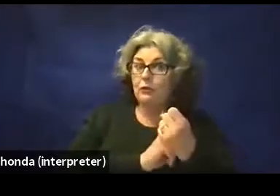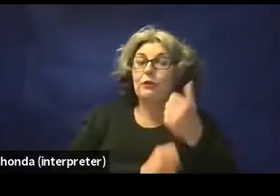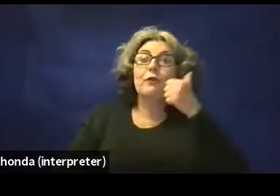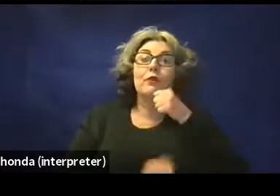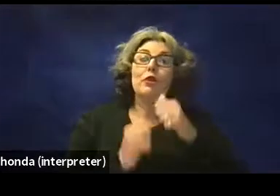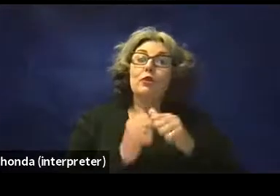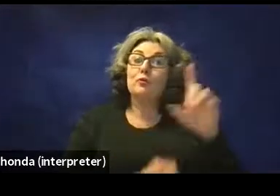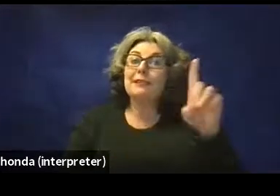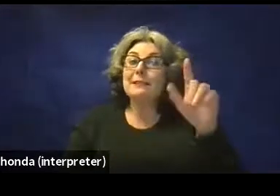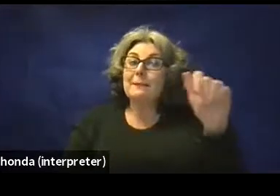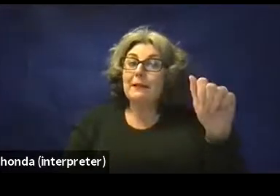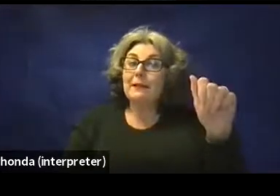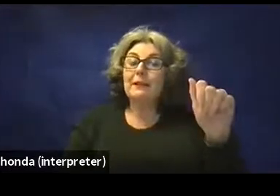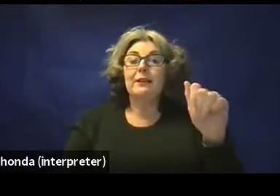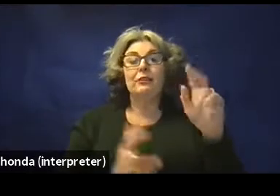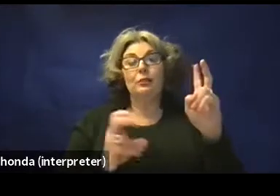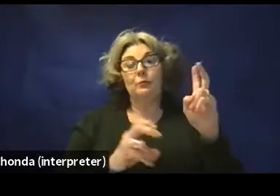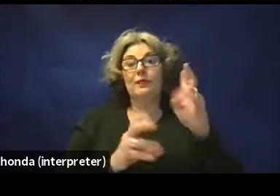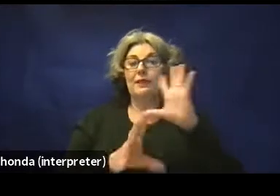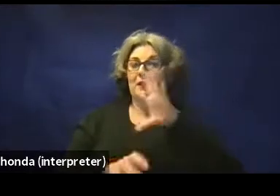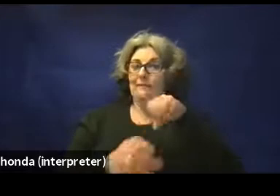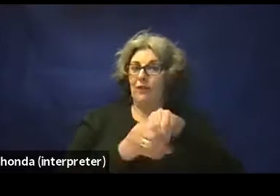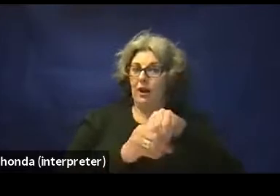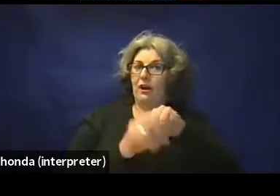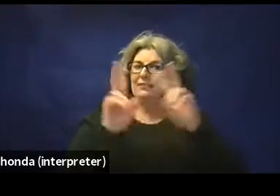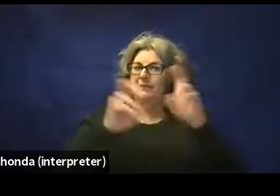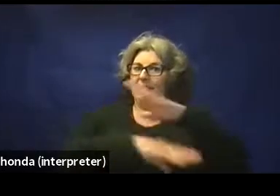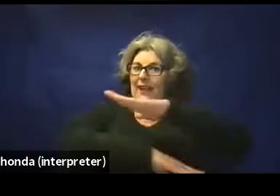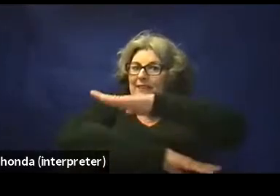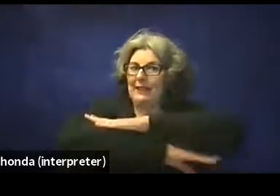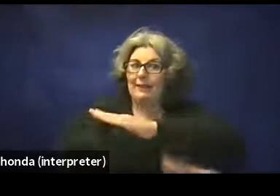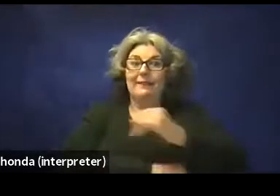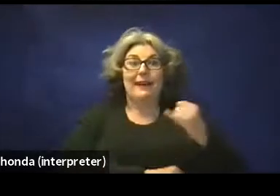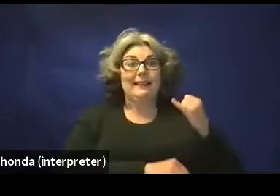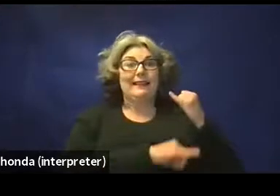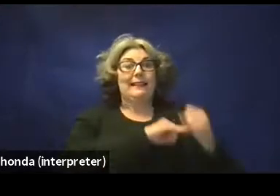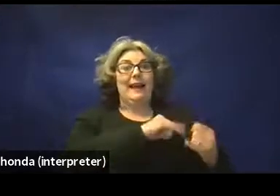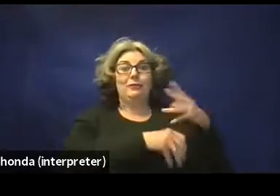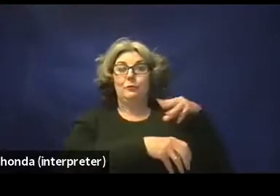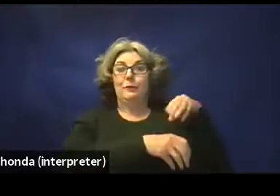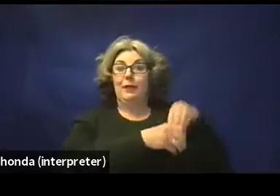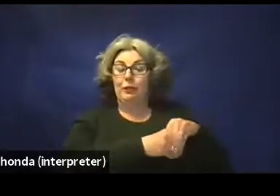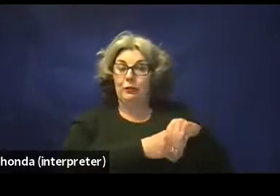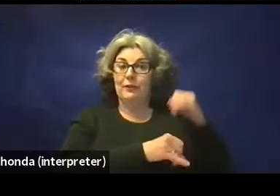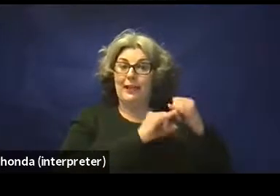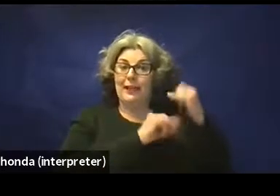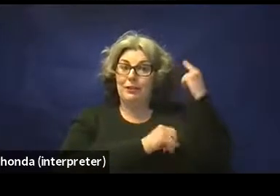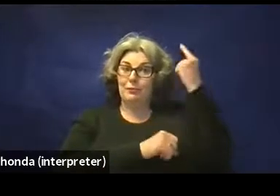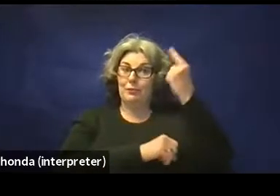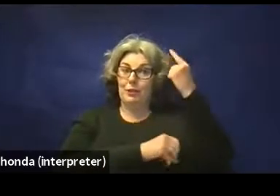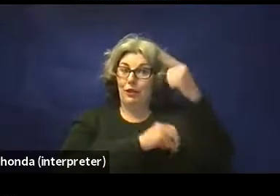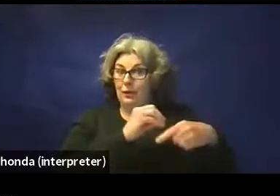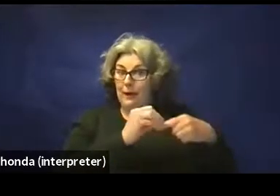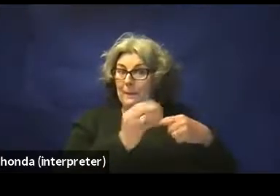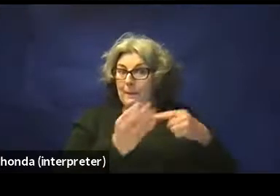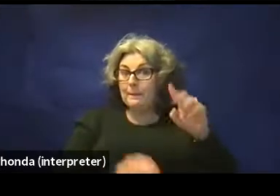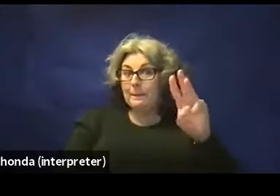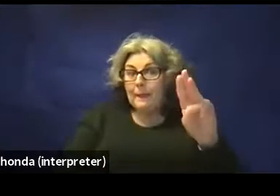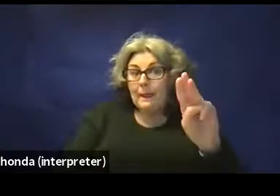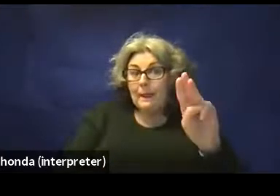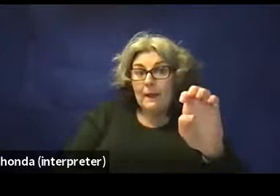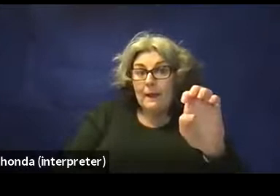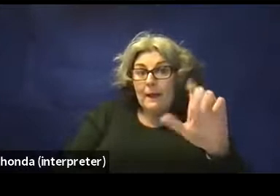girls with disabilities to be at the table rather than being the last to be included or thought of. Melissa, do you have